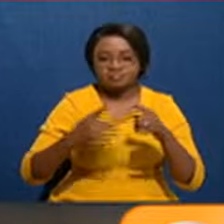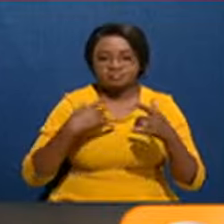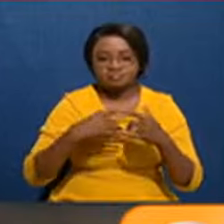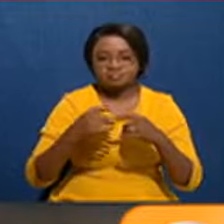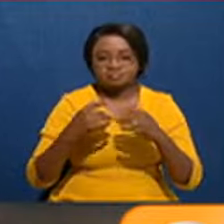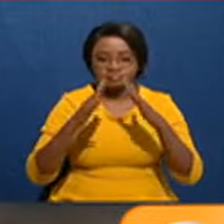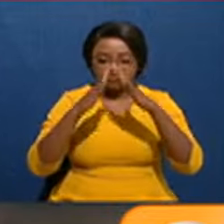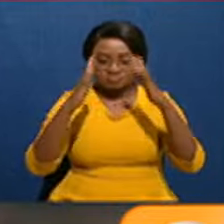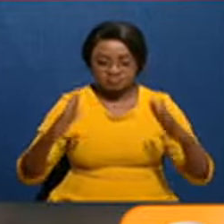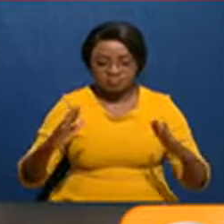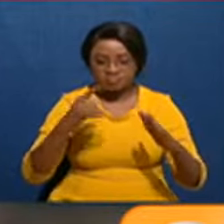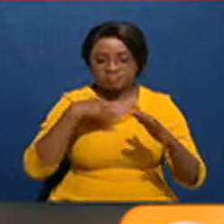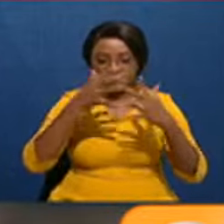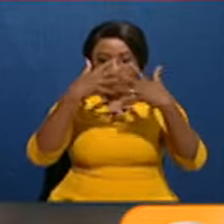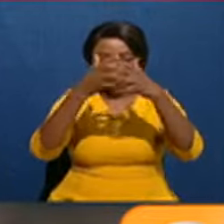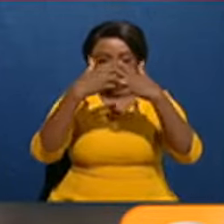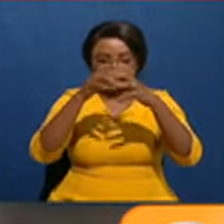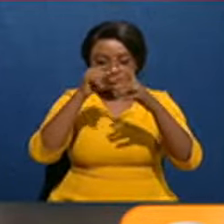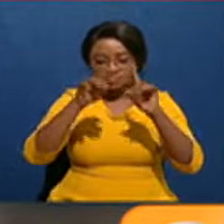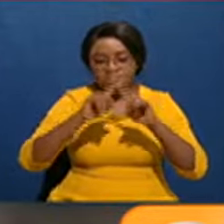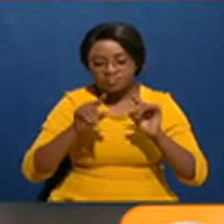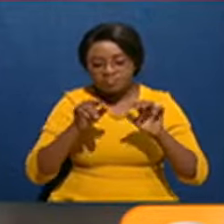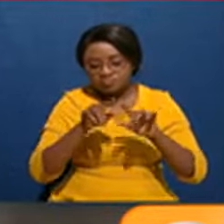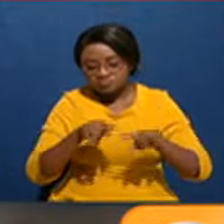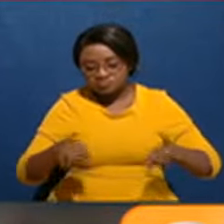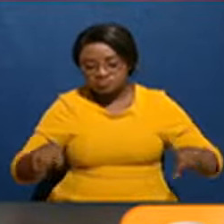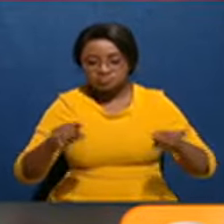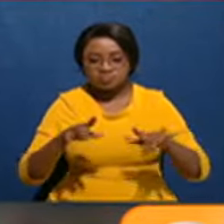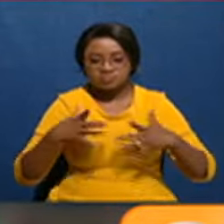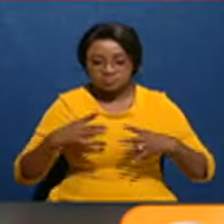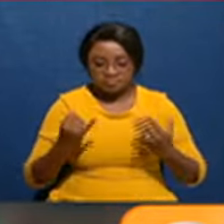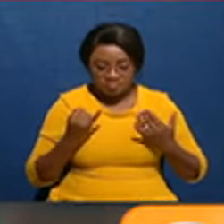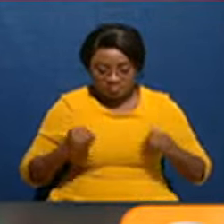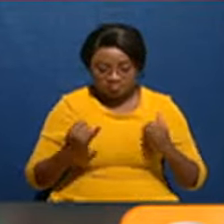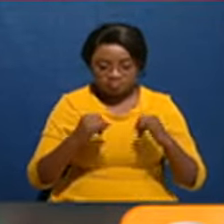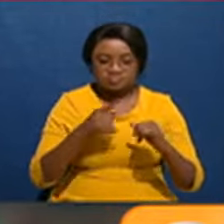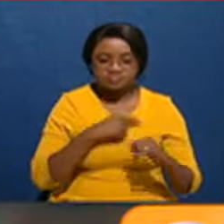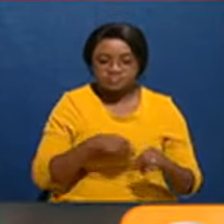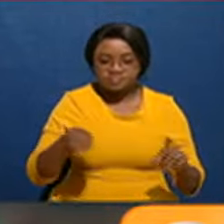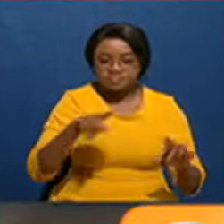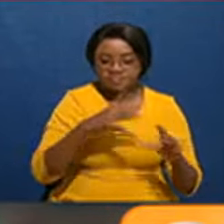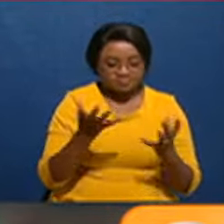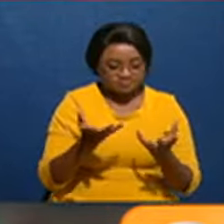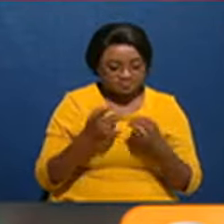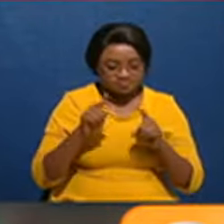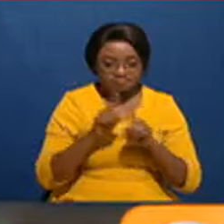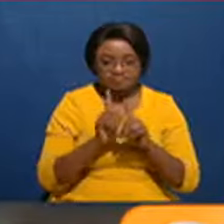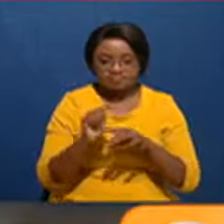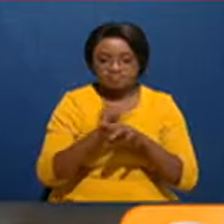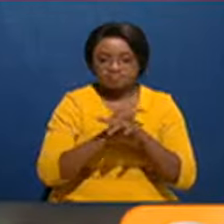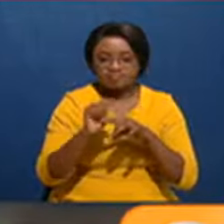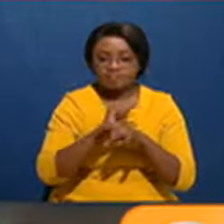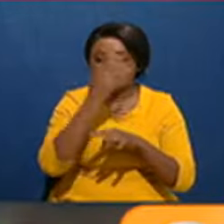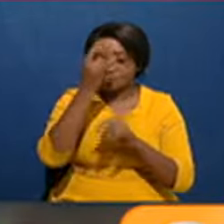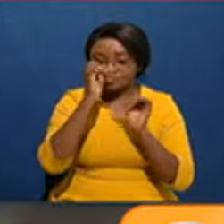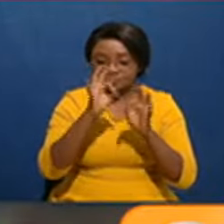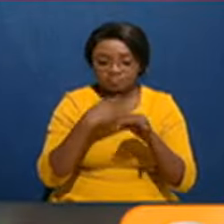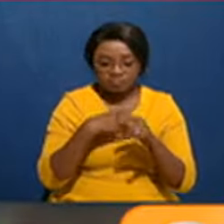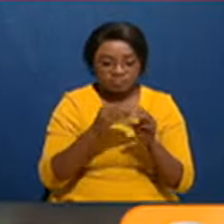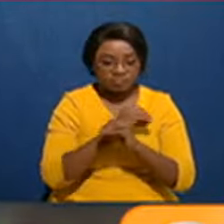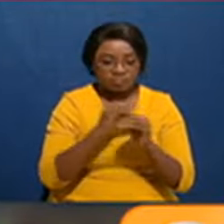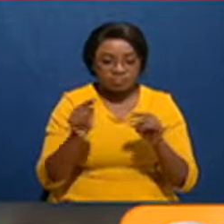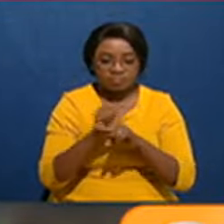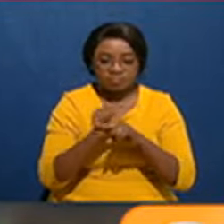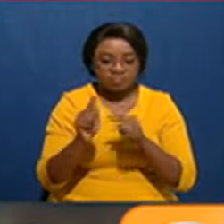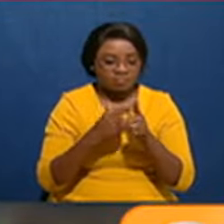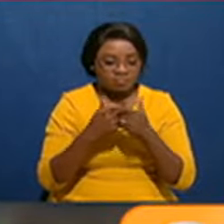engineer at the top, but the implementers at the bottom, the technicians, the craftspeople, are all required also to be trained, because without the proper training for them, they